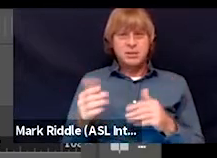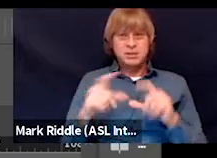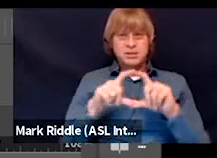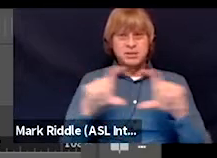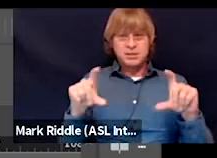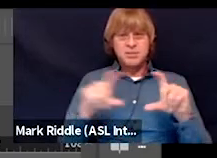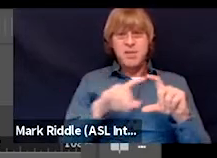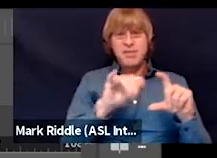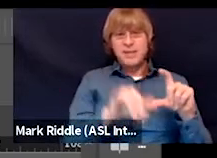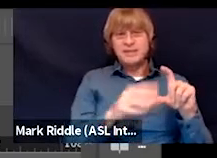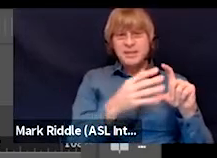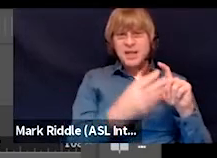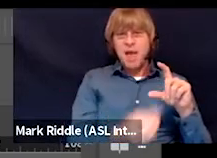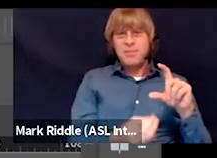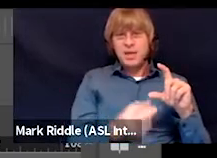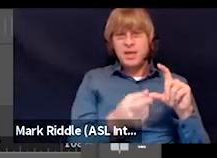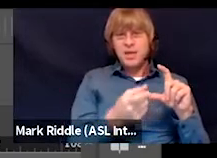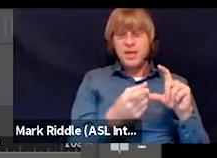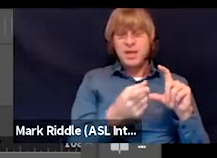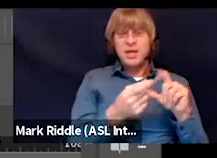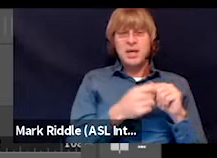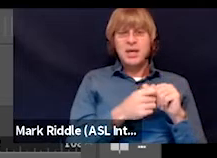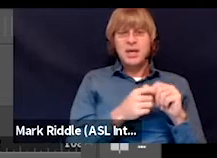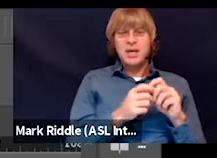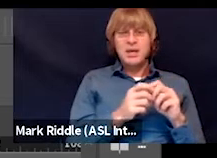this copy,